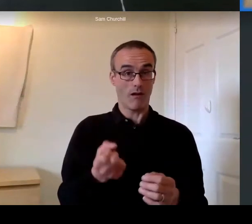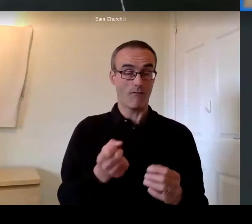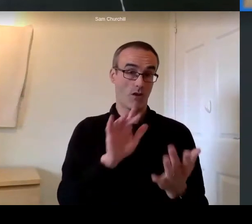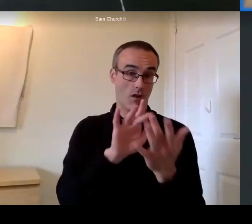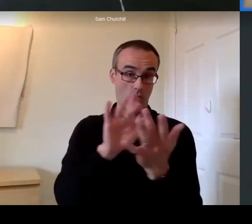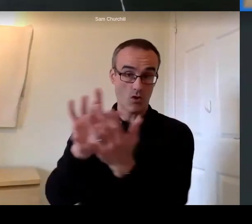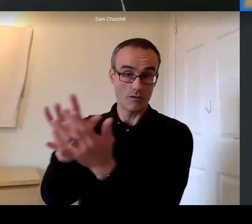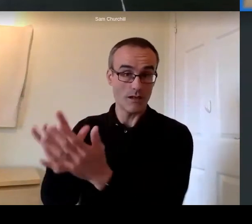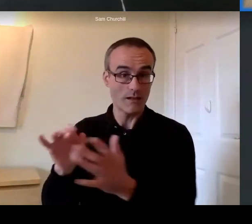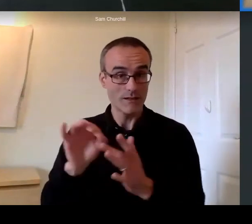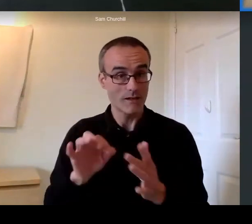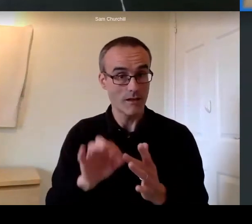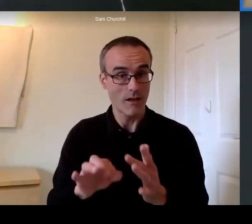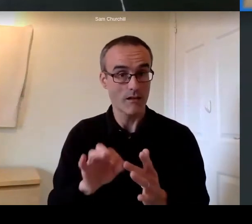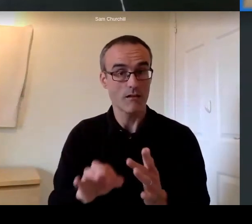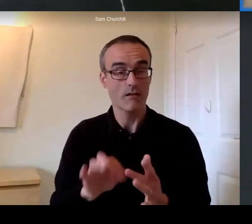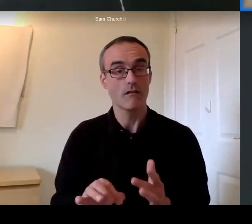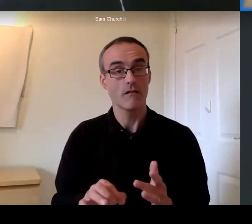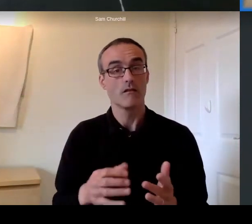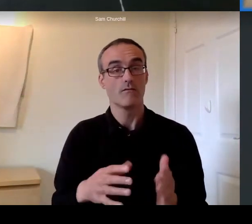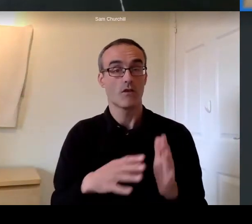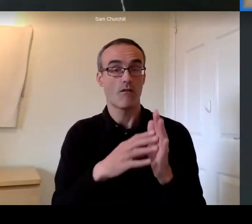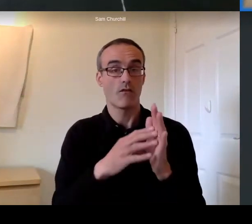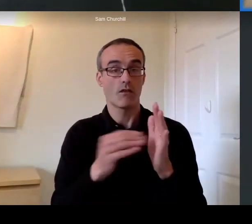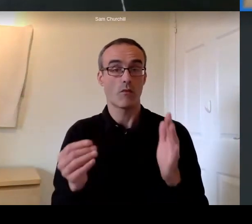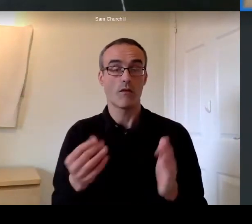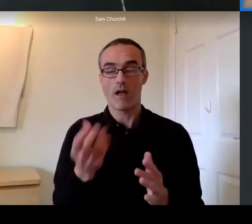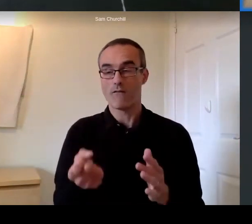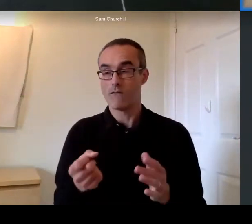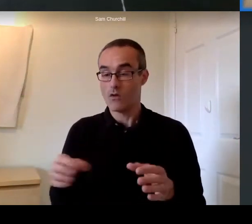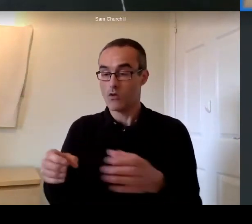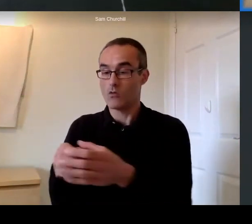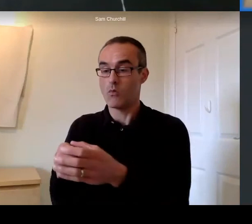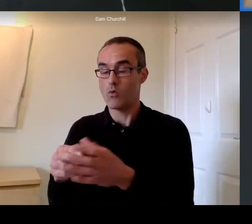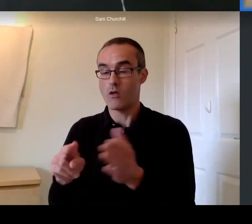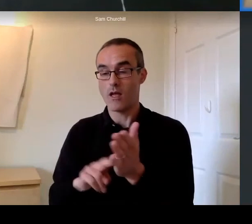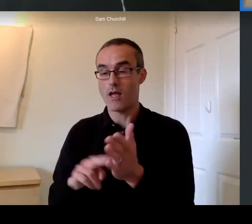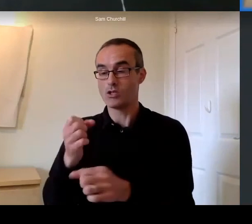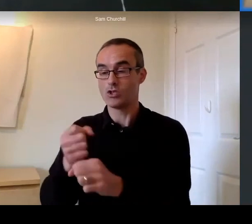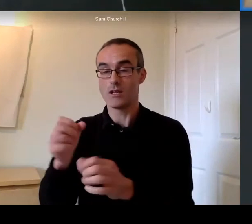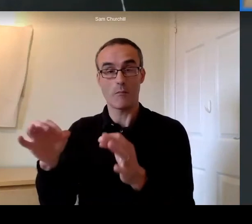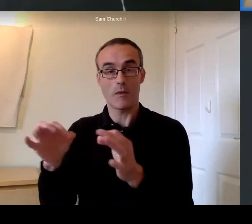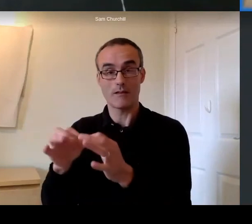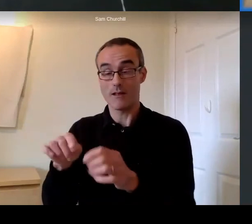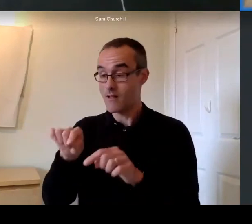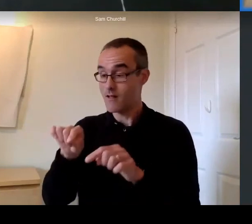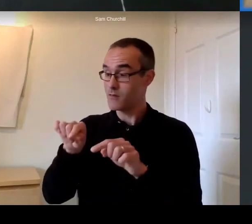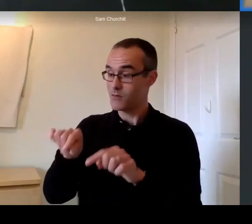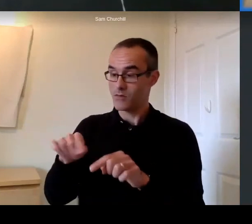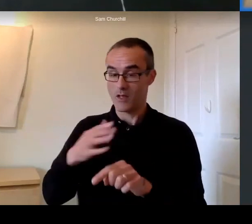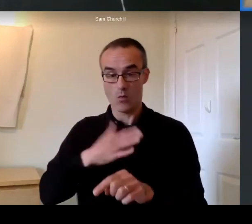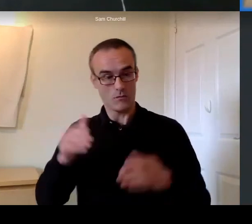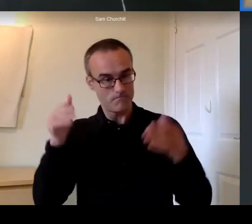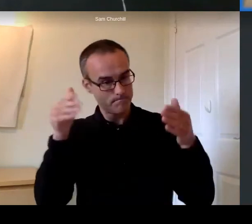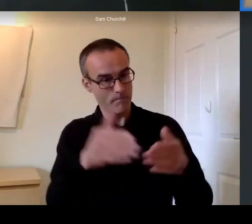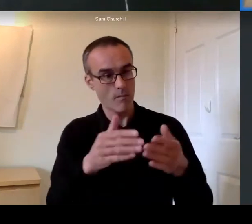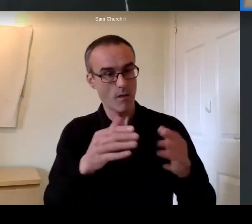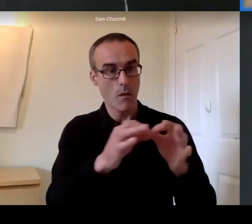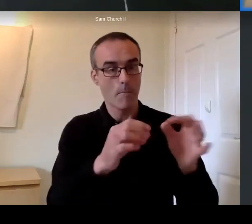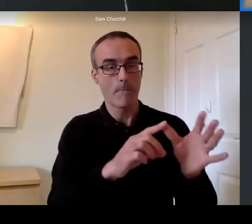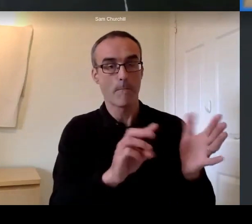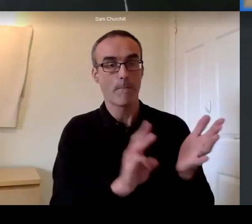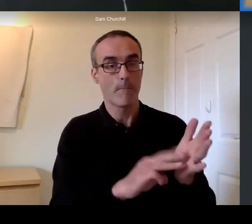for example, we've got some smaller NGBs that have projects that they want to target specifically for BAME audiences. We'll advertise